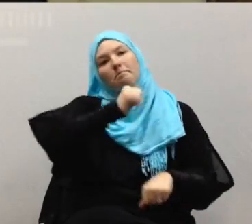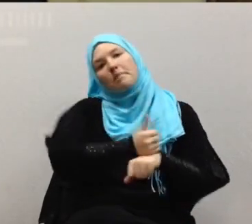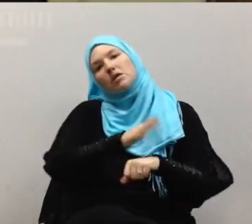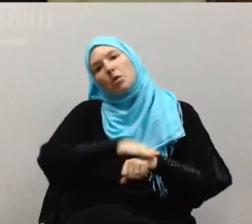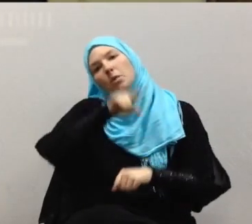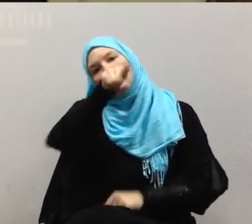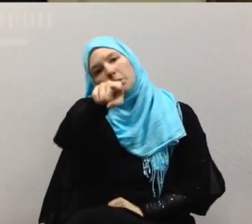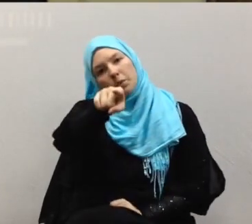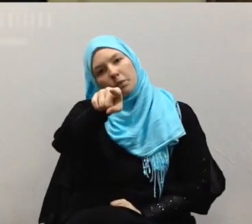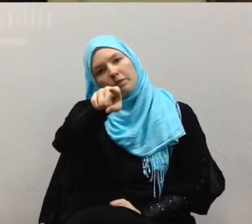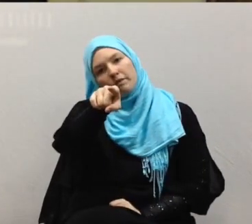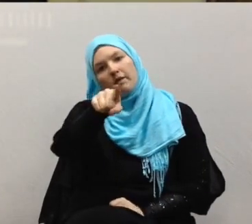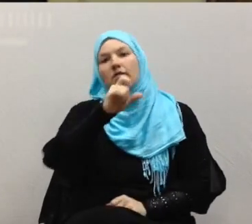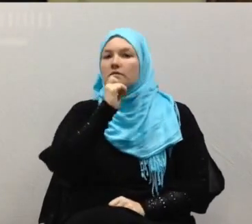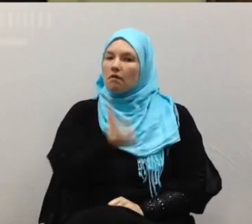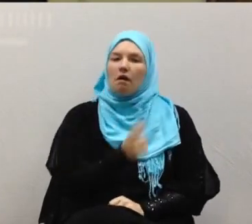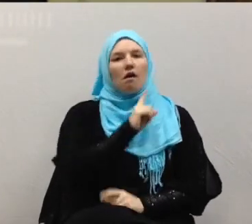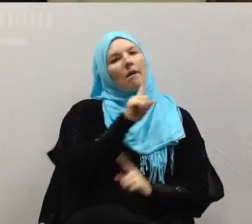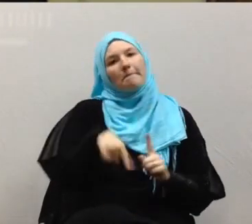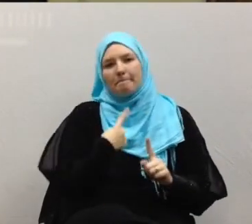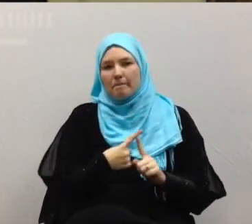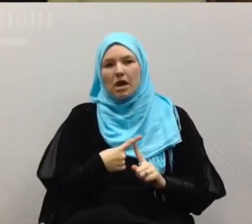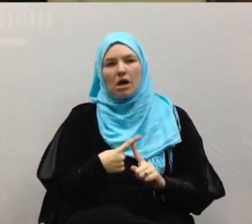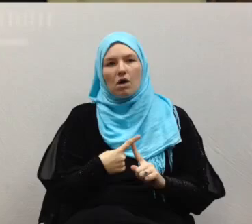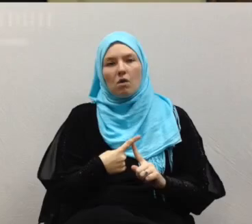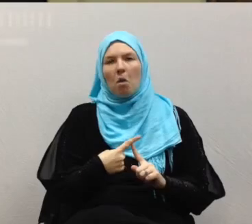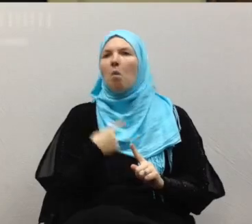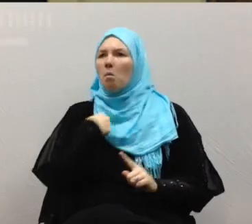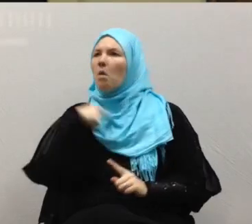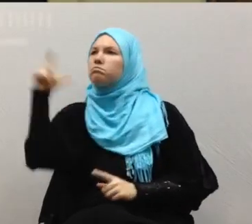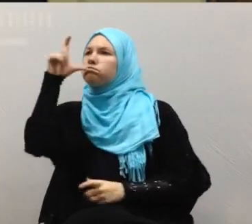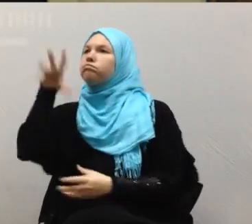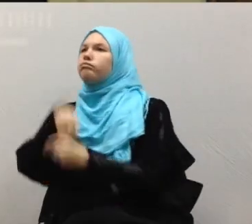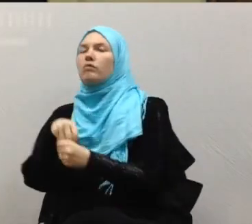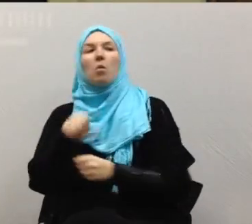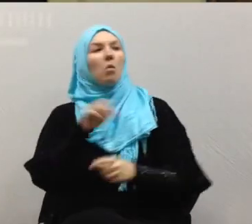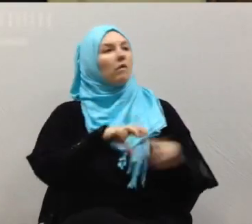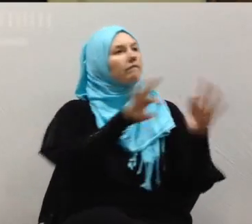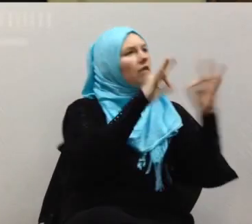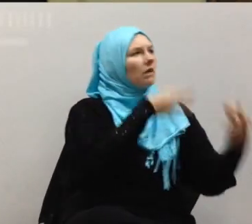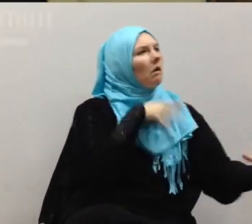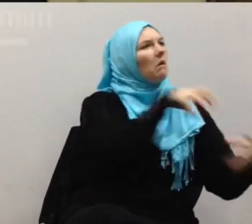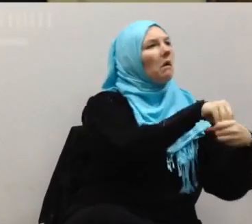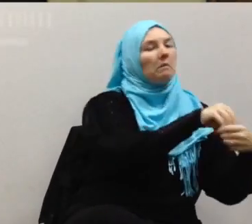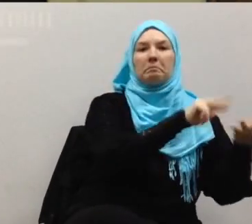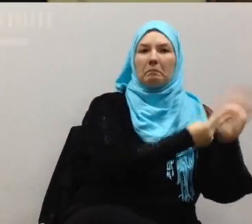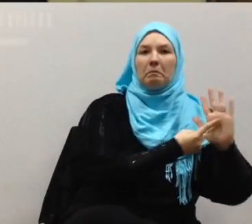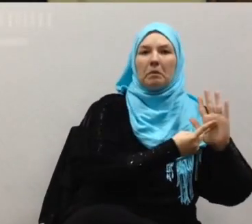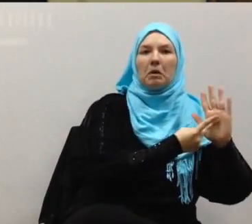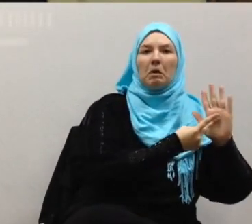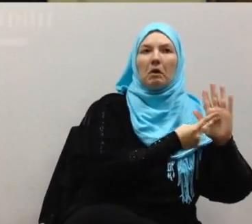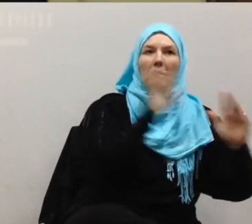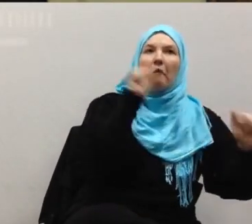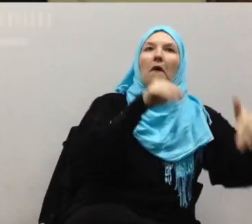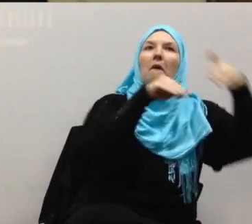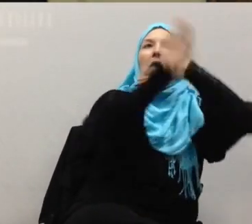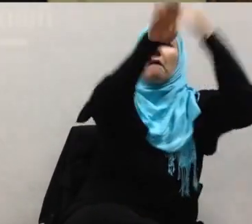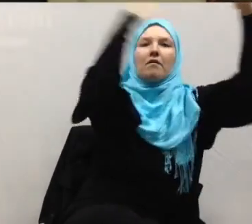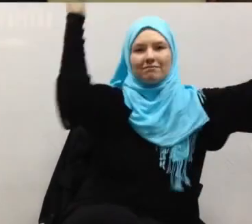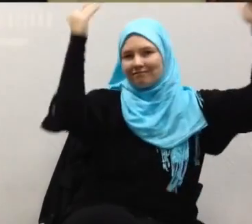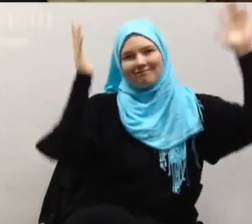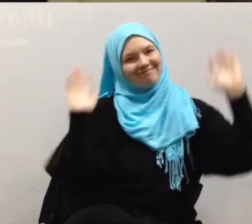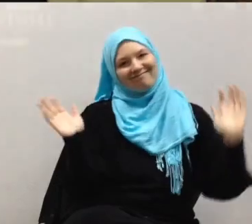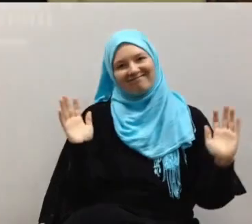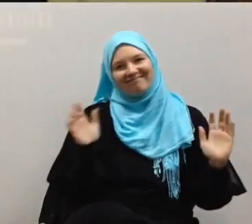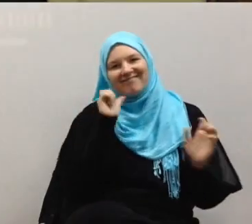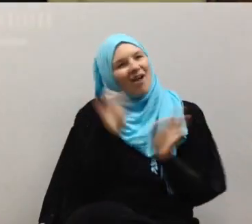your claimed belonging, being from that tribe or that family or that nation or that town doesn't have